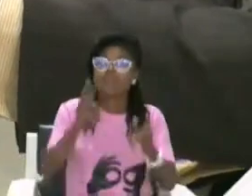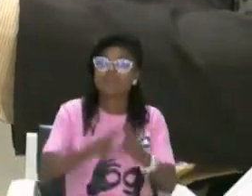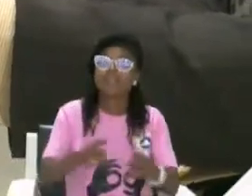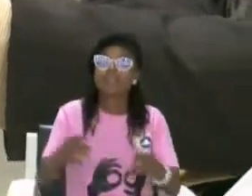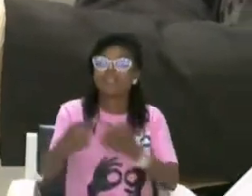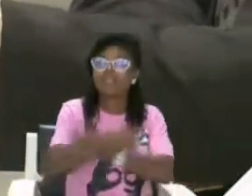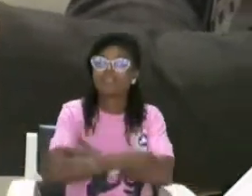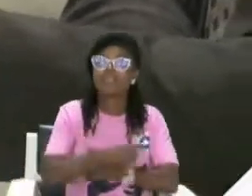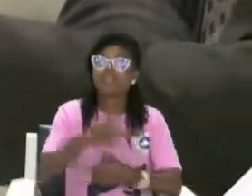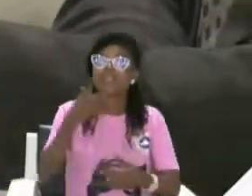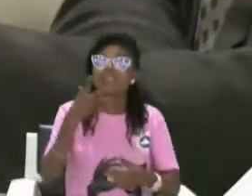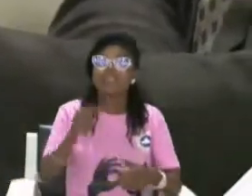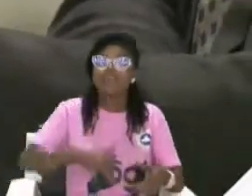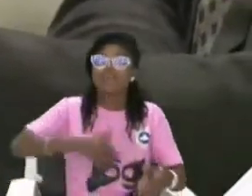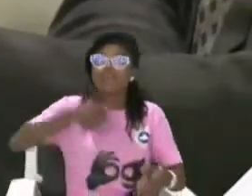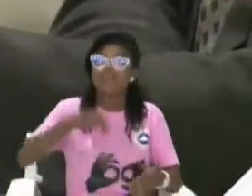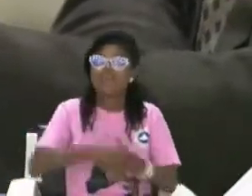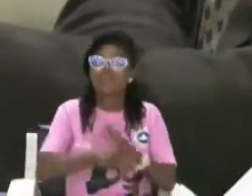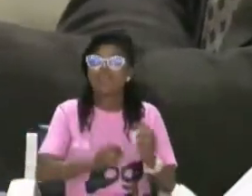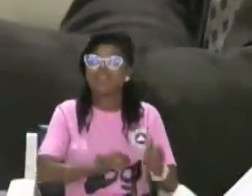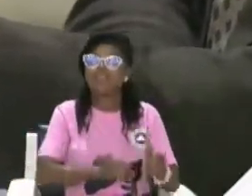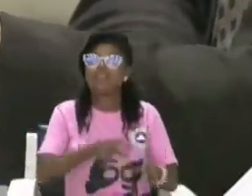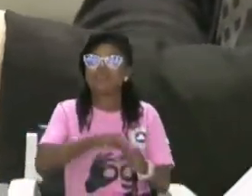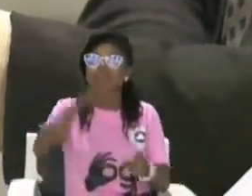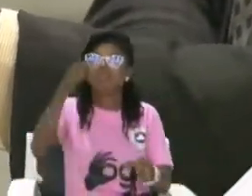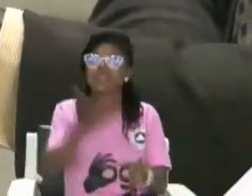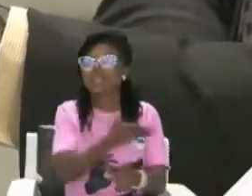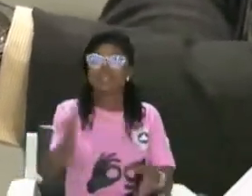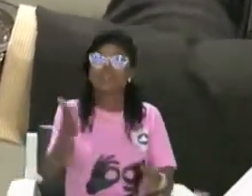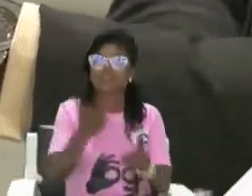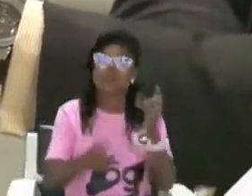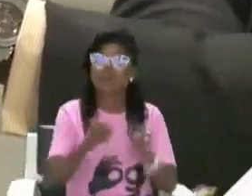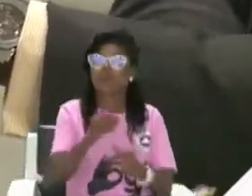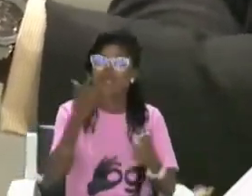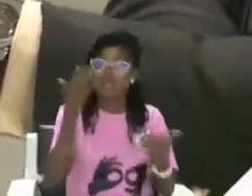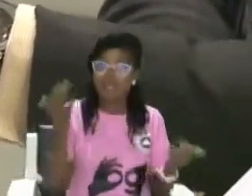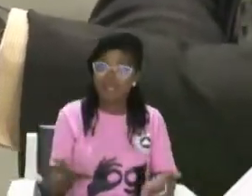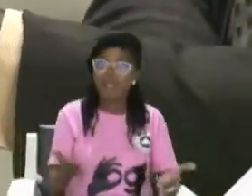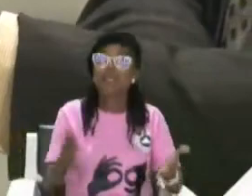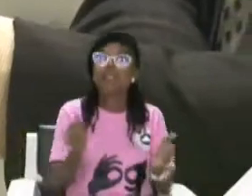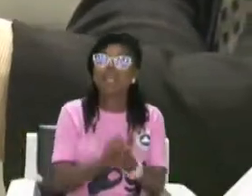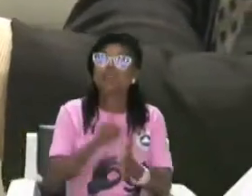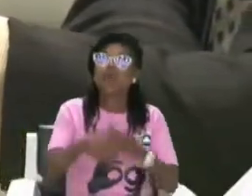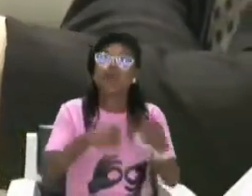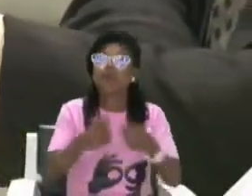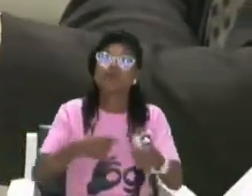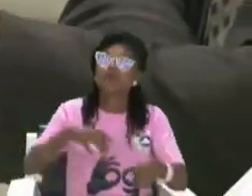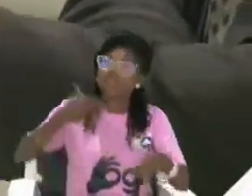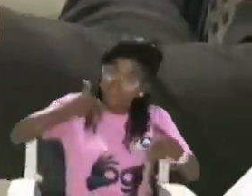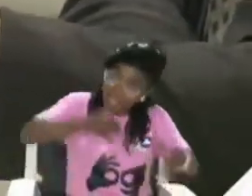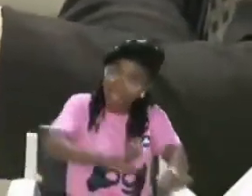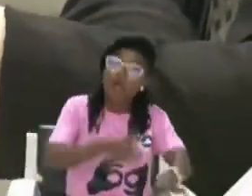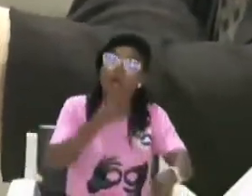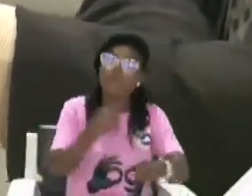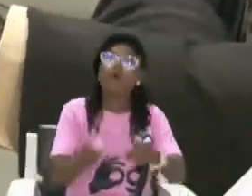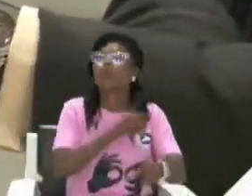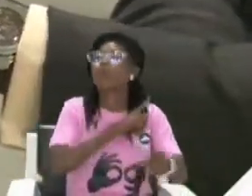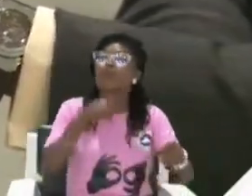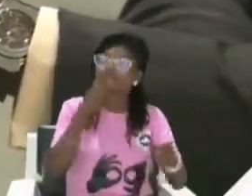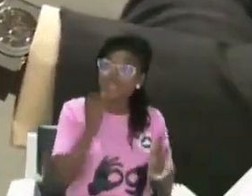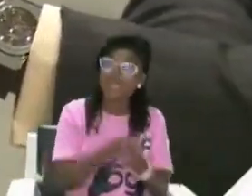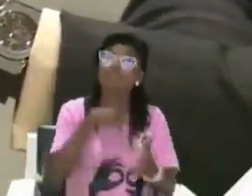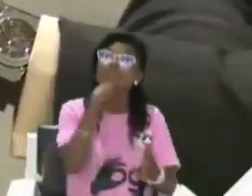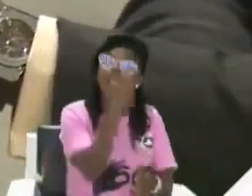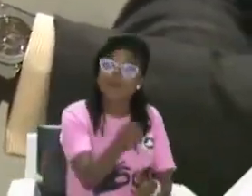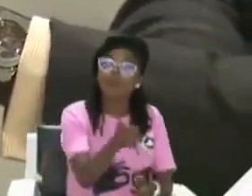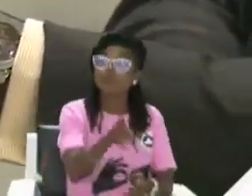said, he fell in his spirit, Daddy Gio, that there is somebody here. They say you are going to die. But the Lord said, I should tell